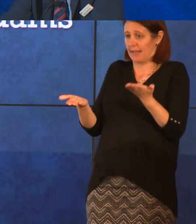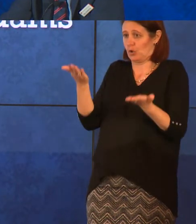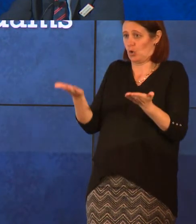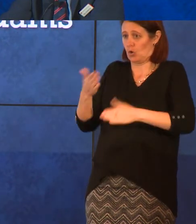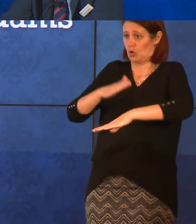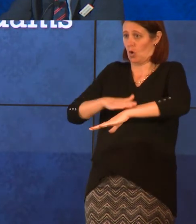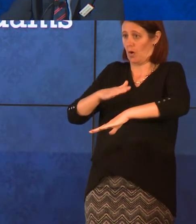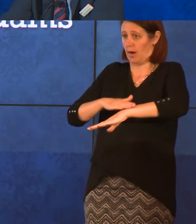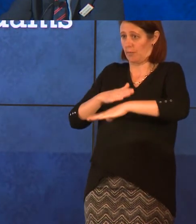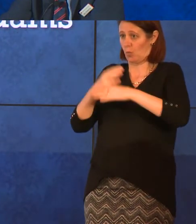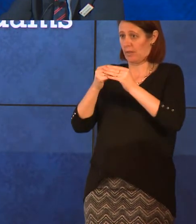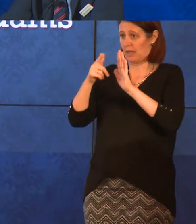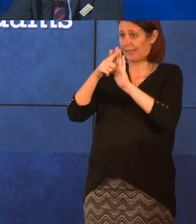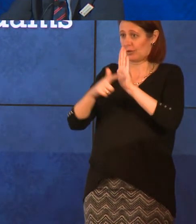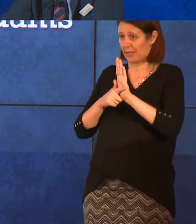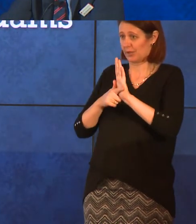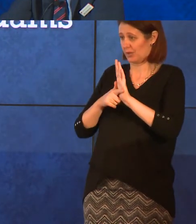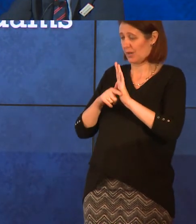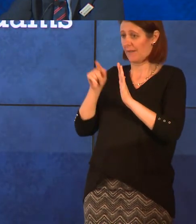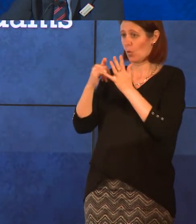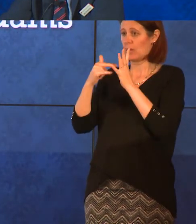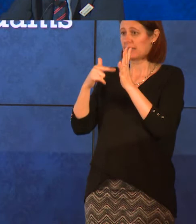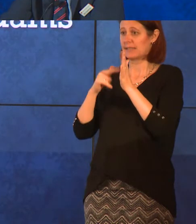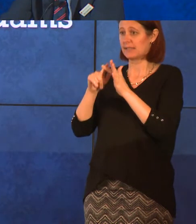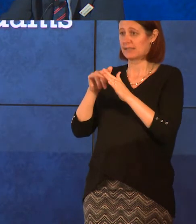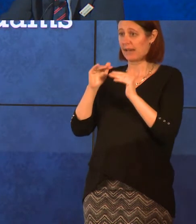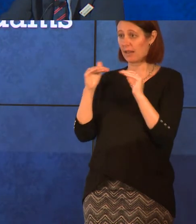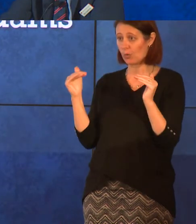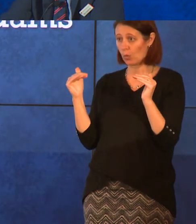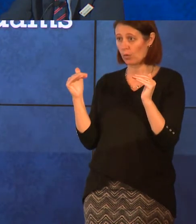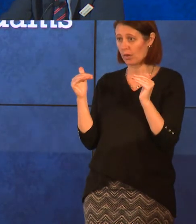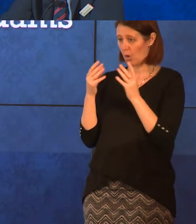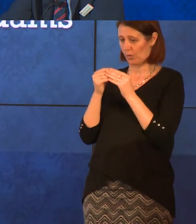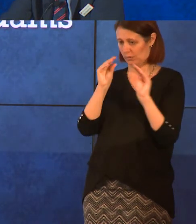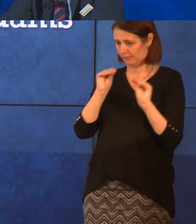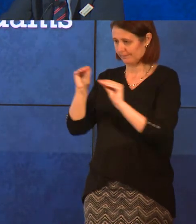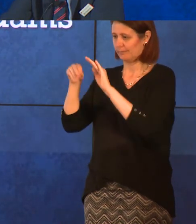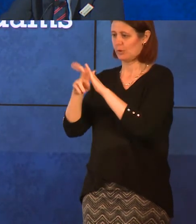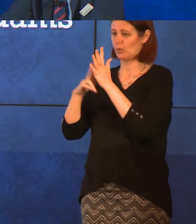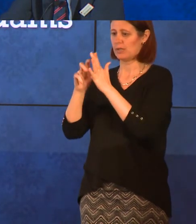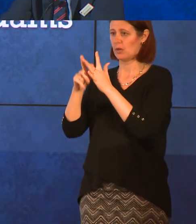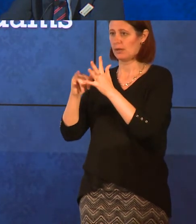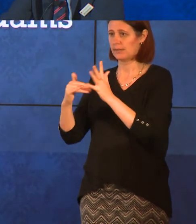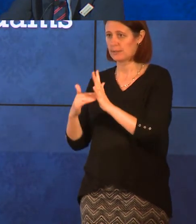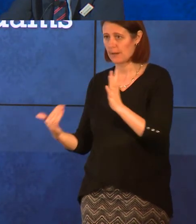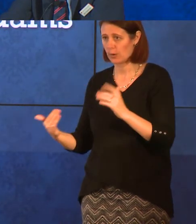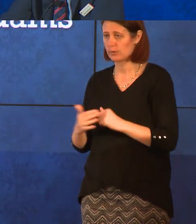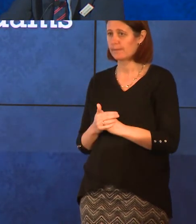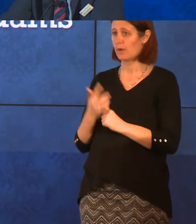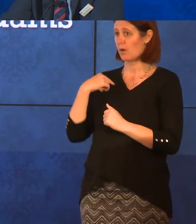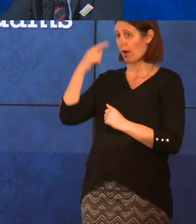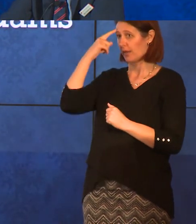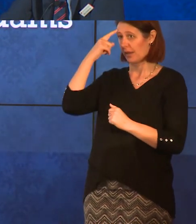of legislative protection of human rights at a state level with the movement to the NDIS. I think there is